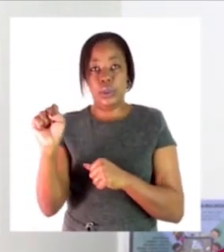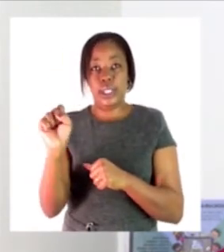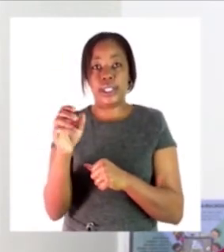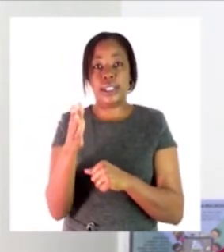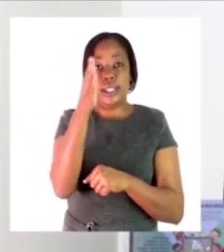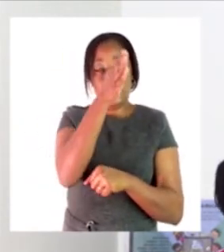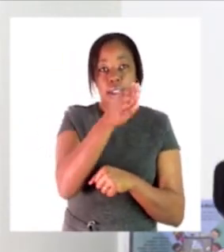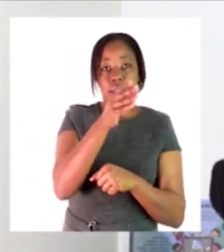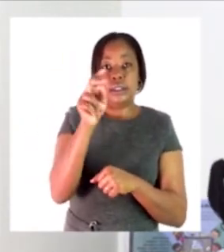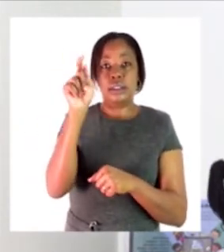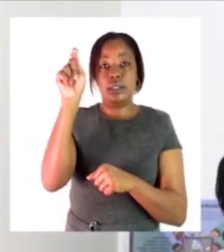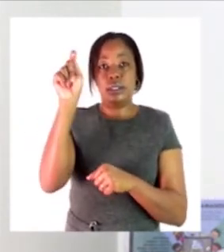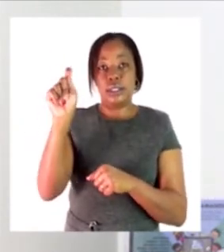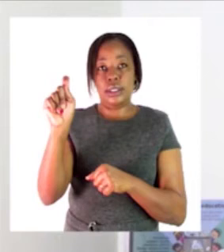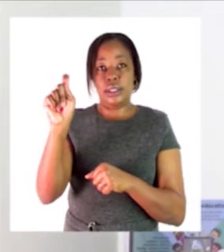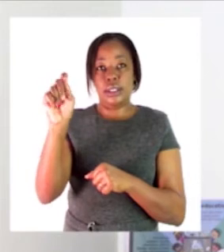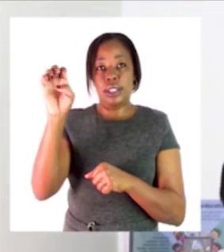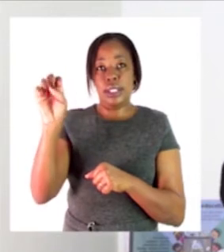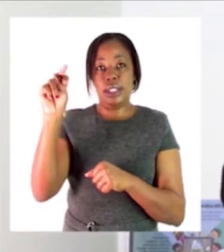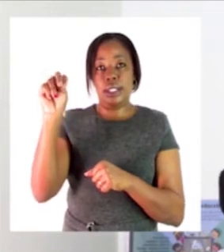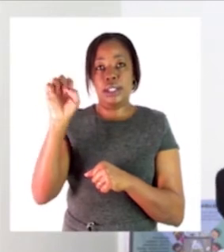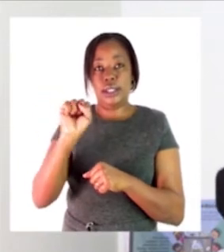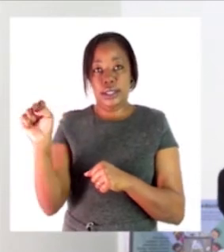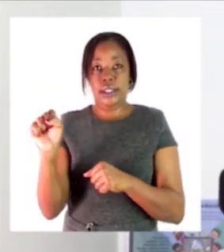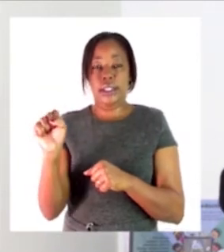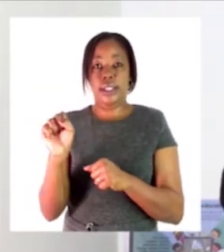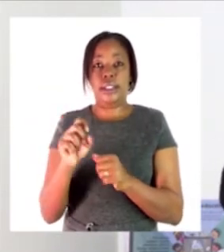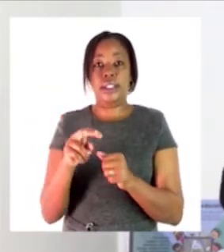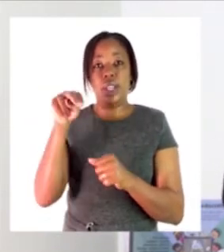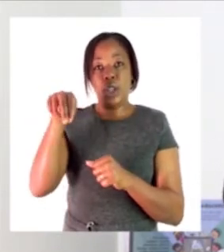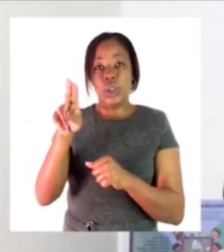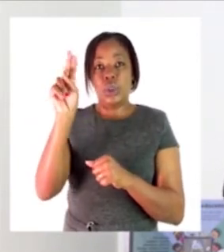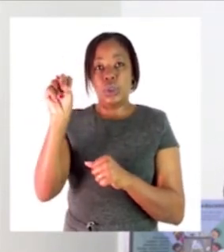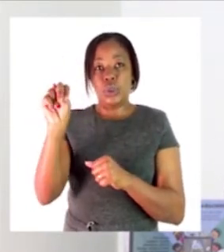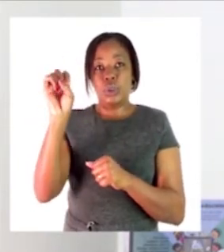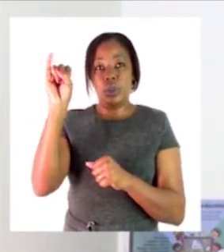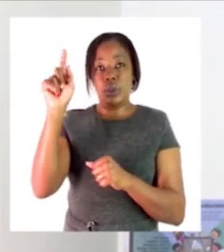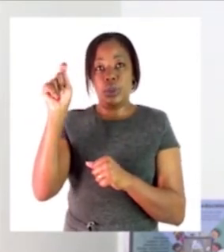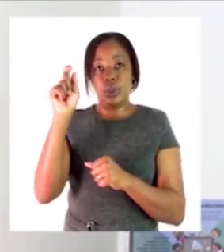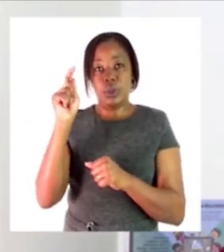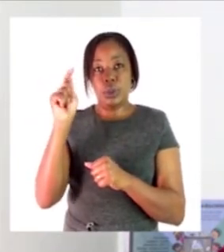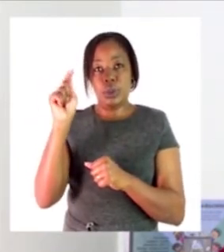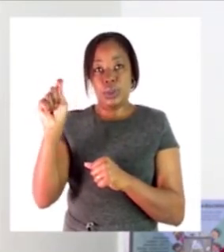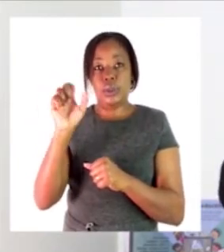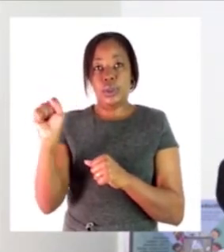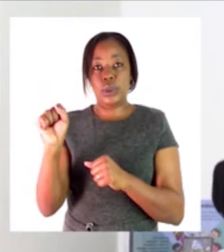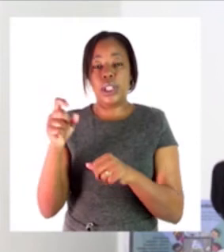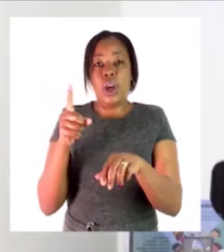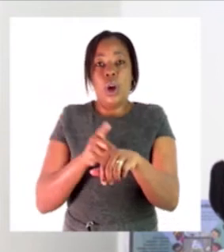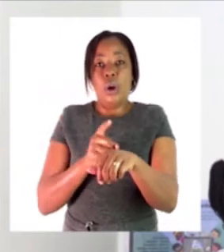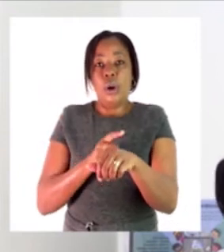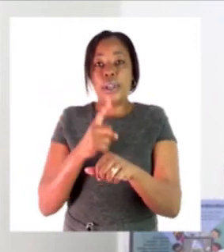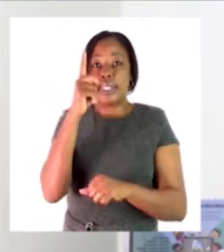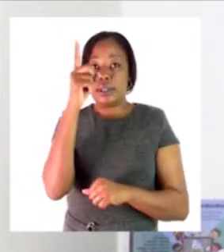a tens. Units are always single, they mean single. So a unit must follow under a unit.